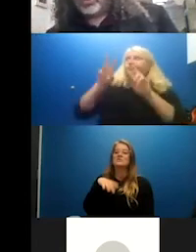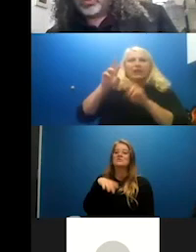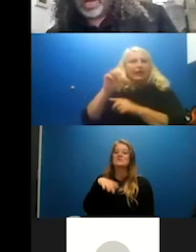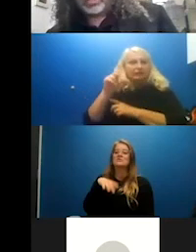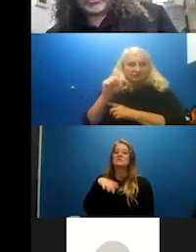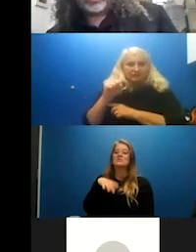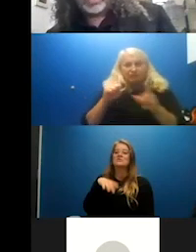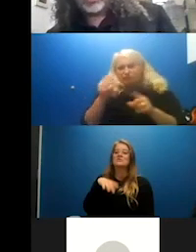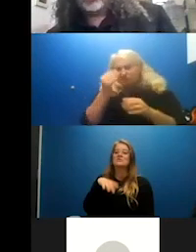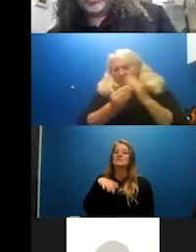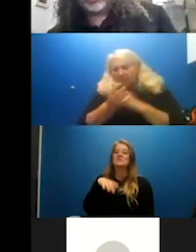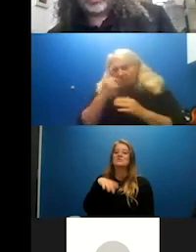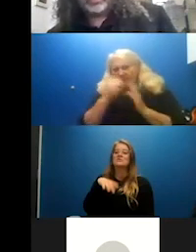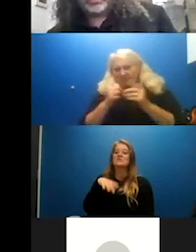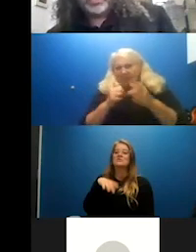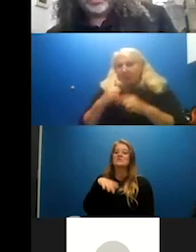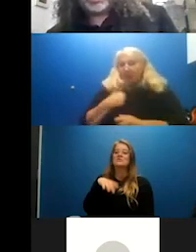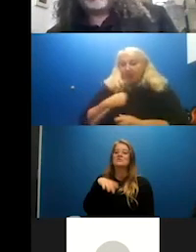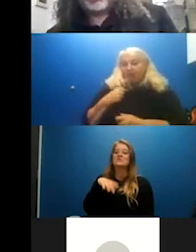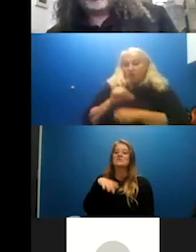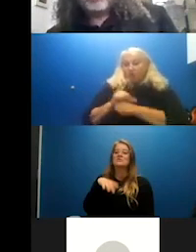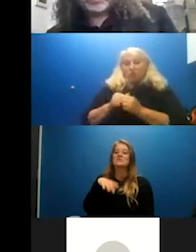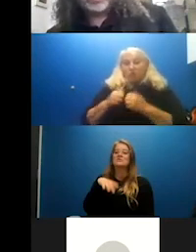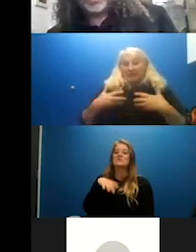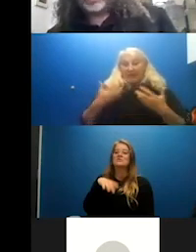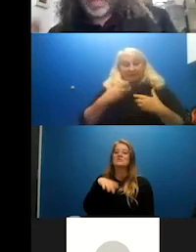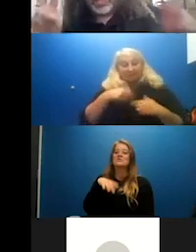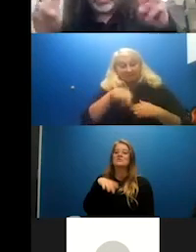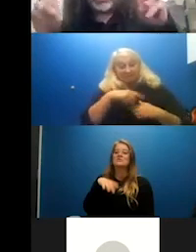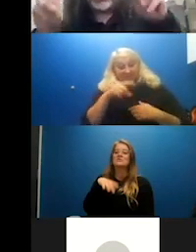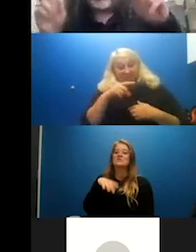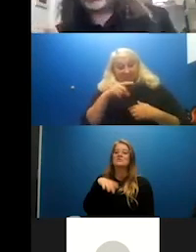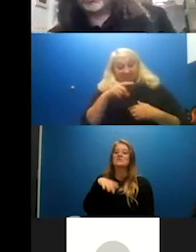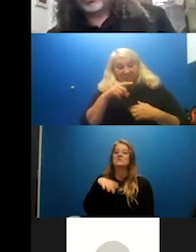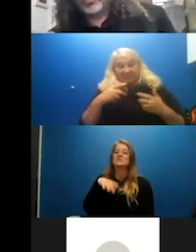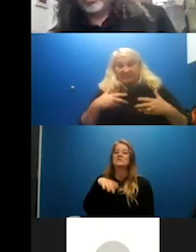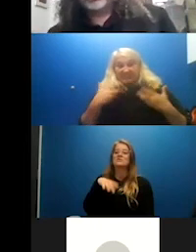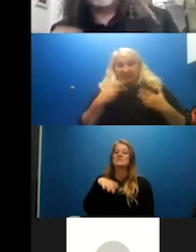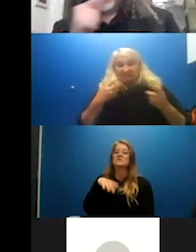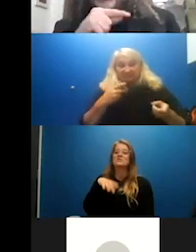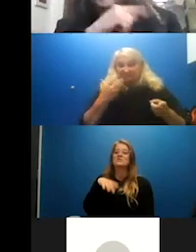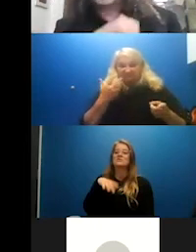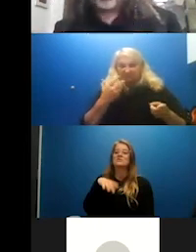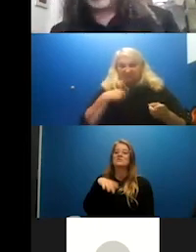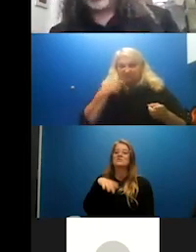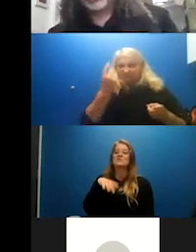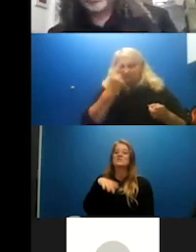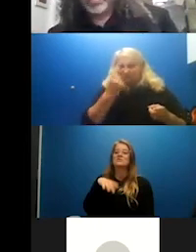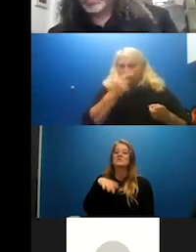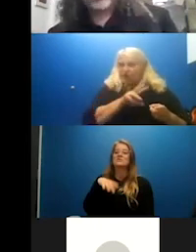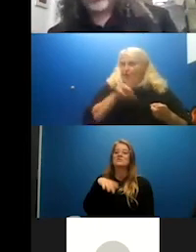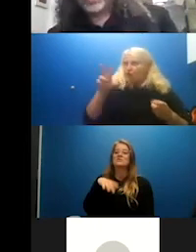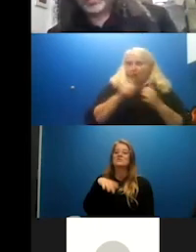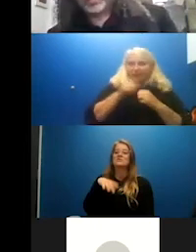youth who are anxious or depressed without working with their parents, because I have never met an anxious or depressed youth who didn't have an anxious or depressed parent.